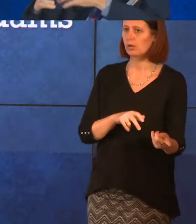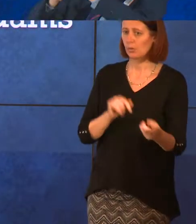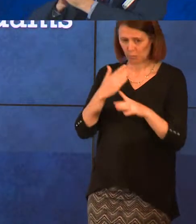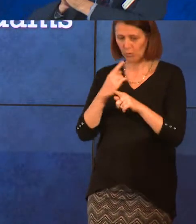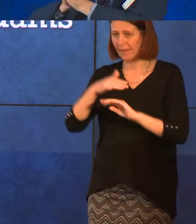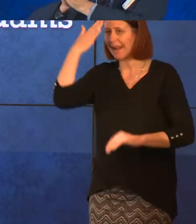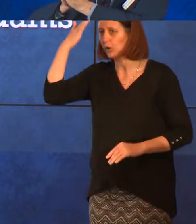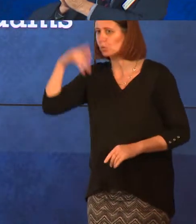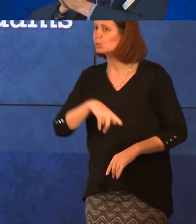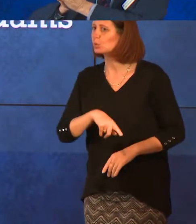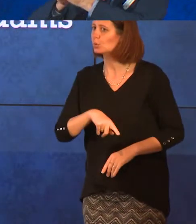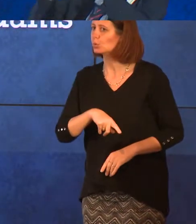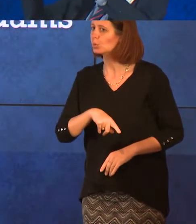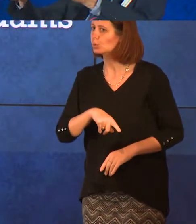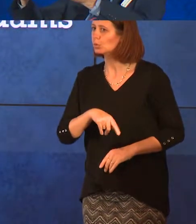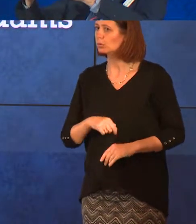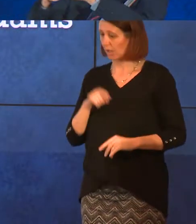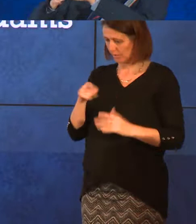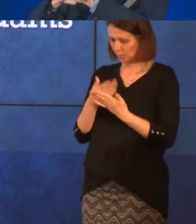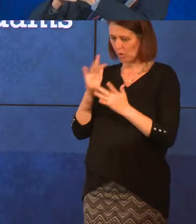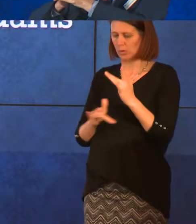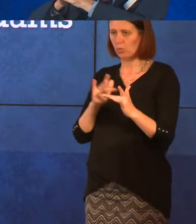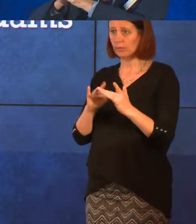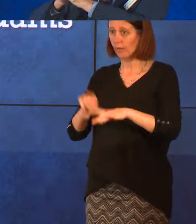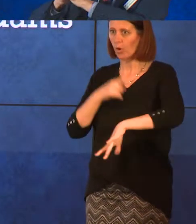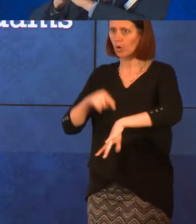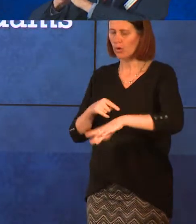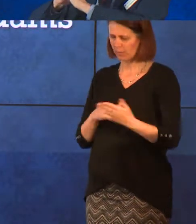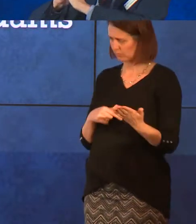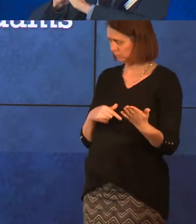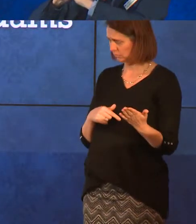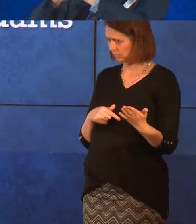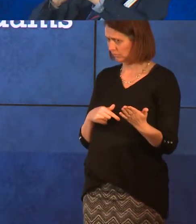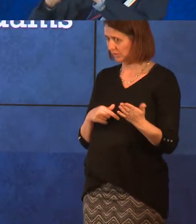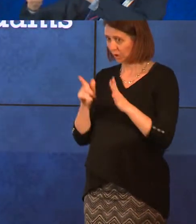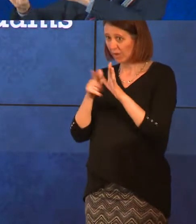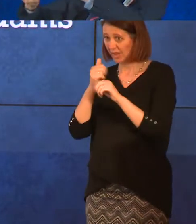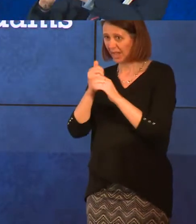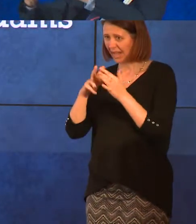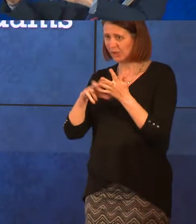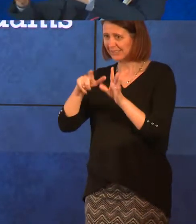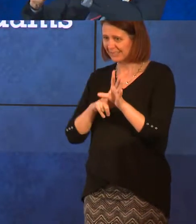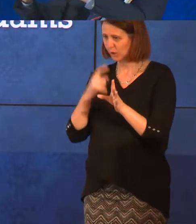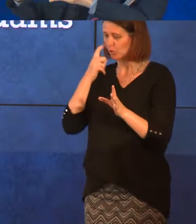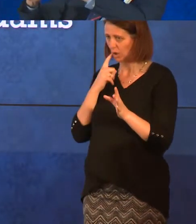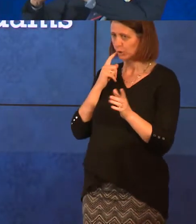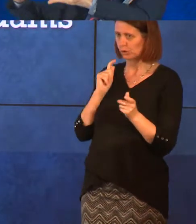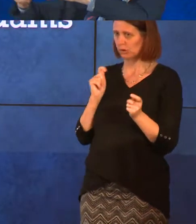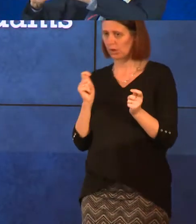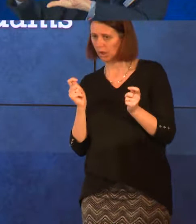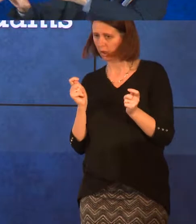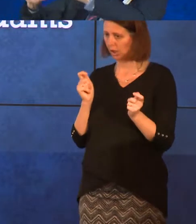adult participant, and yet that was on the website for a long period of time. So the agency's kind of trying to move